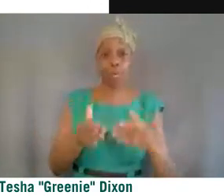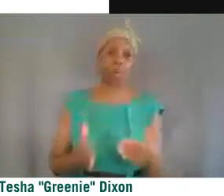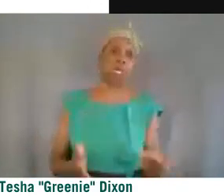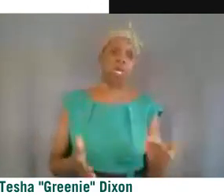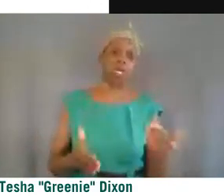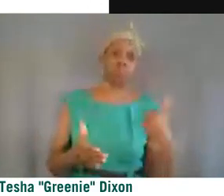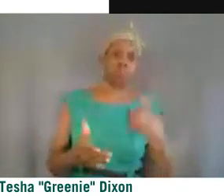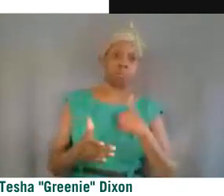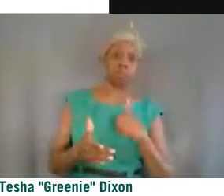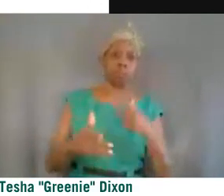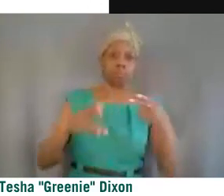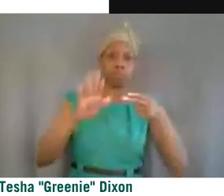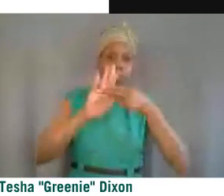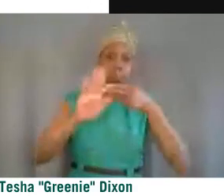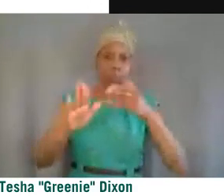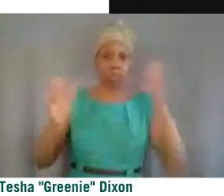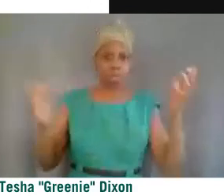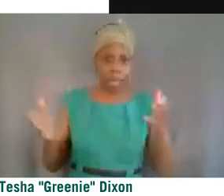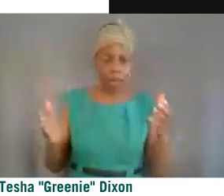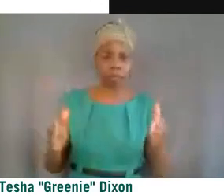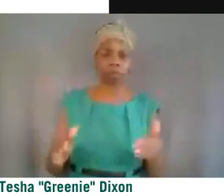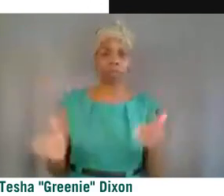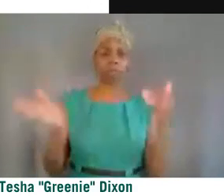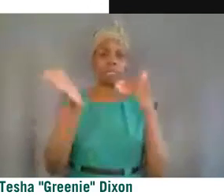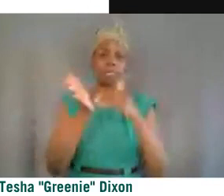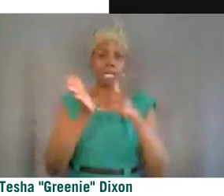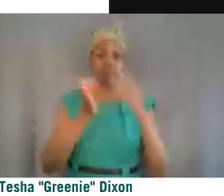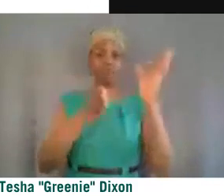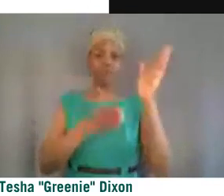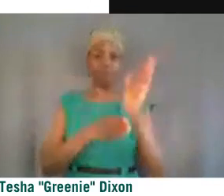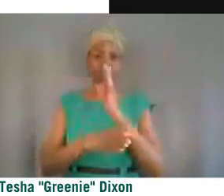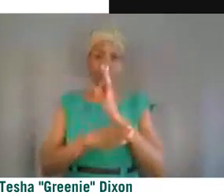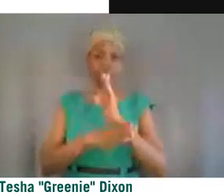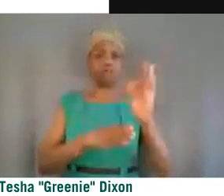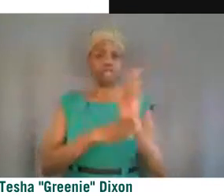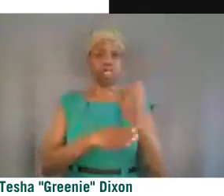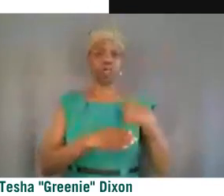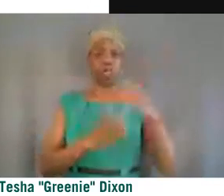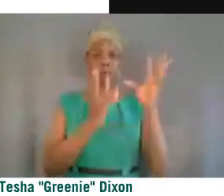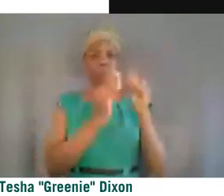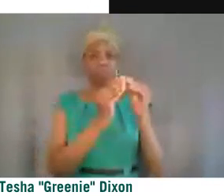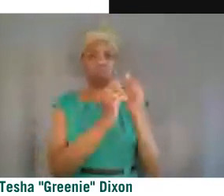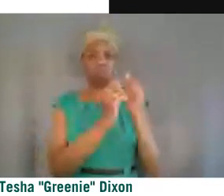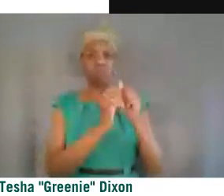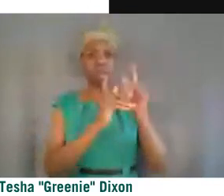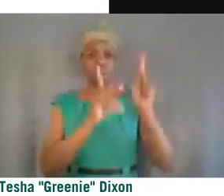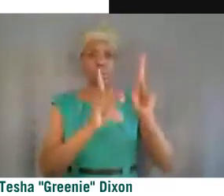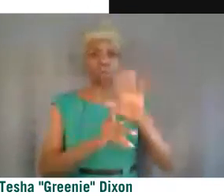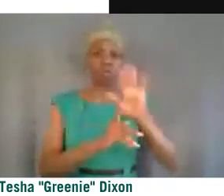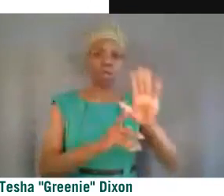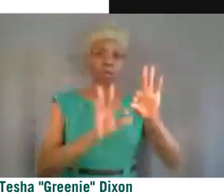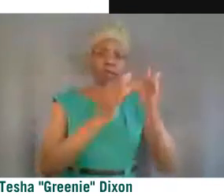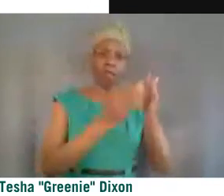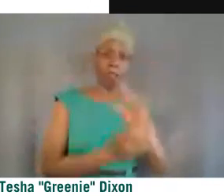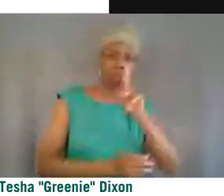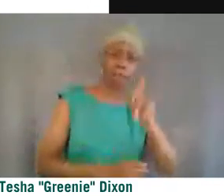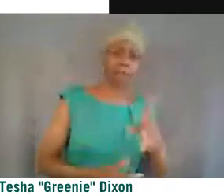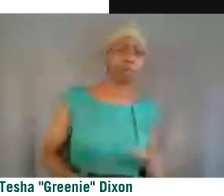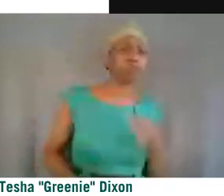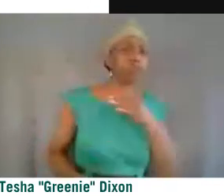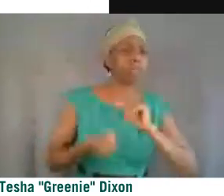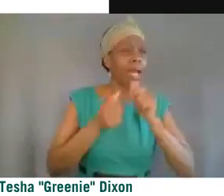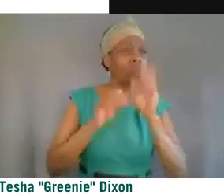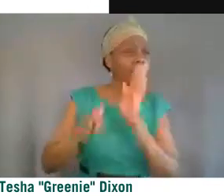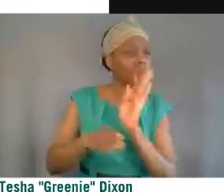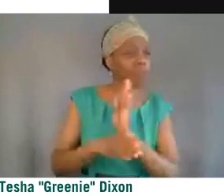So we meet with somebody and their family and we say, how do you function? What can we do to improve